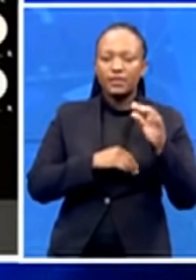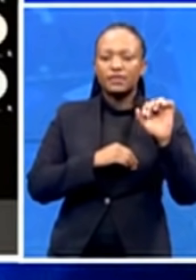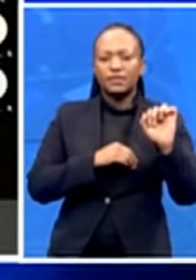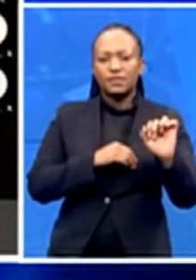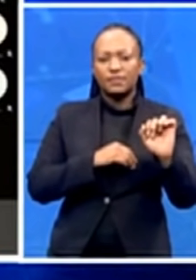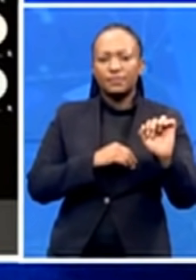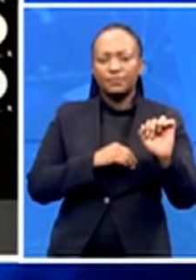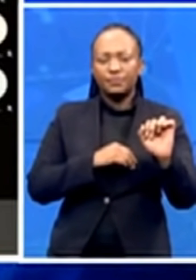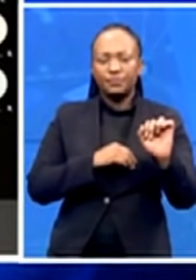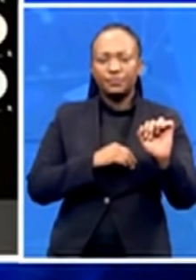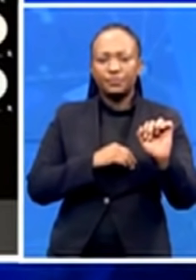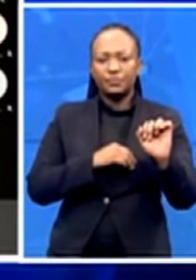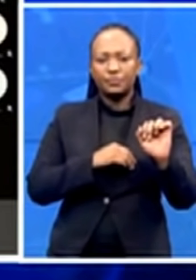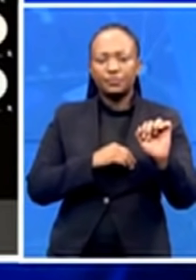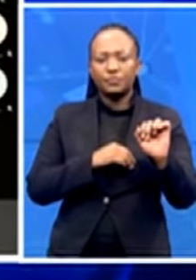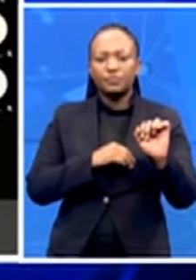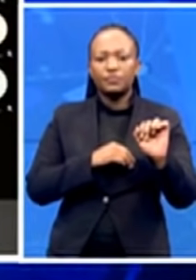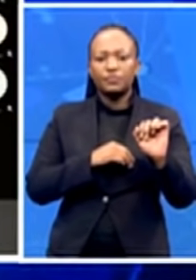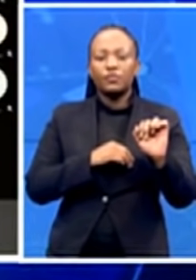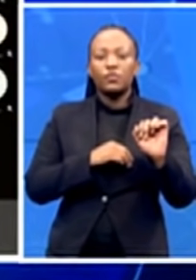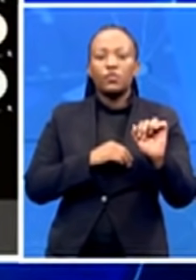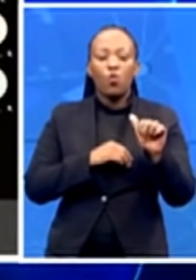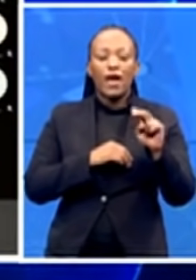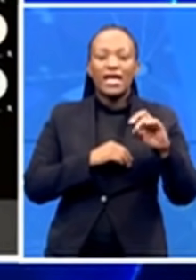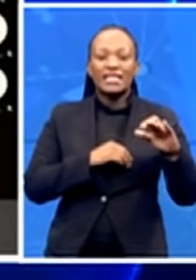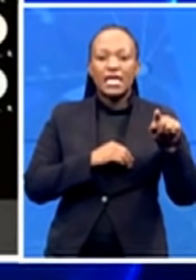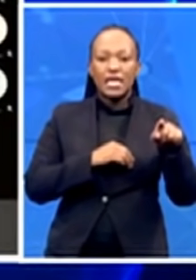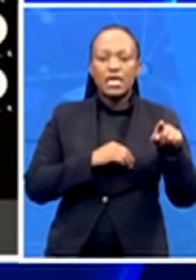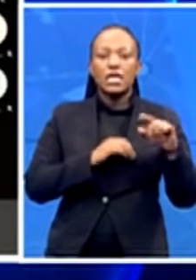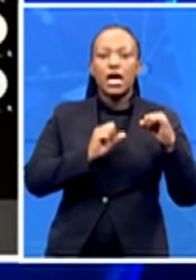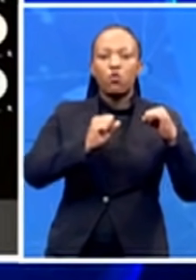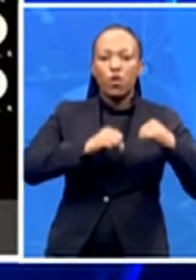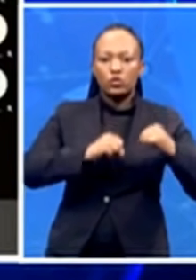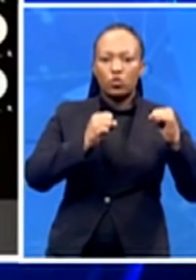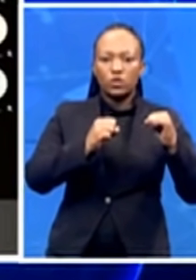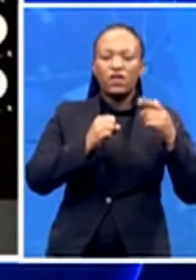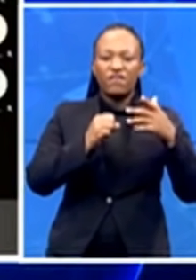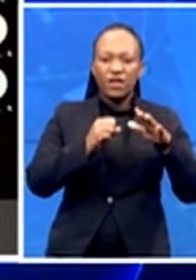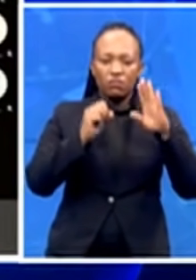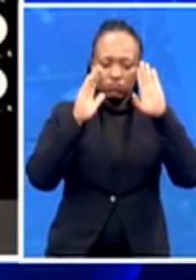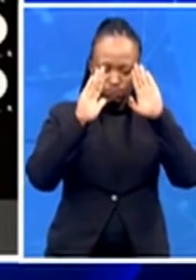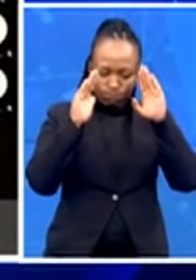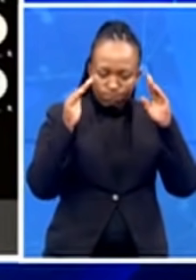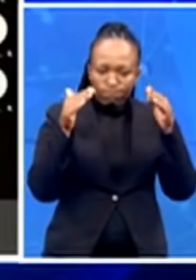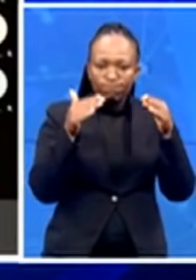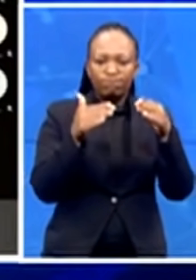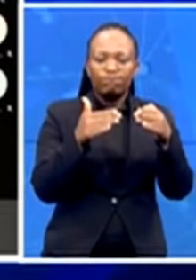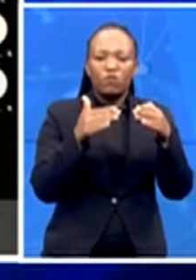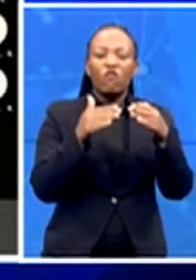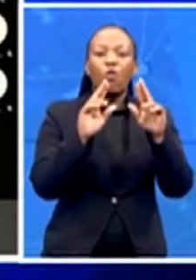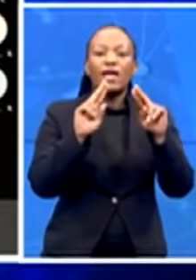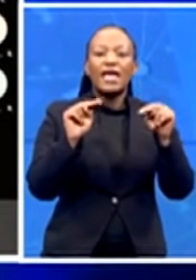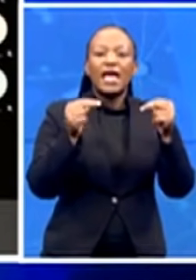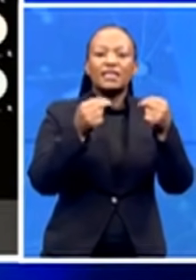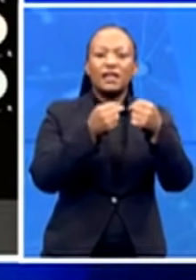is that the NEC resolutions narrow down the resolutions of the National Conference and are therefore